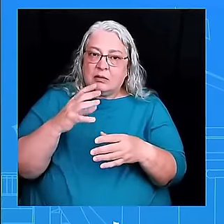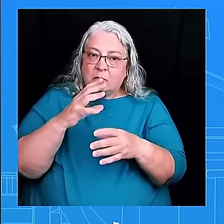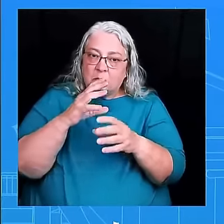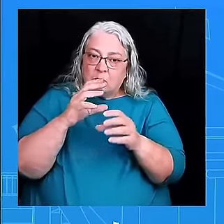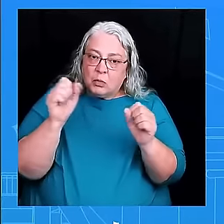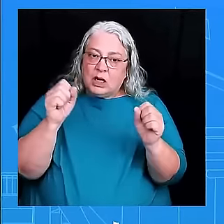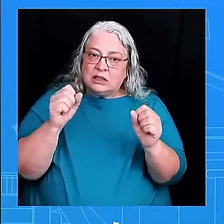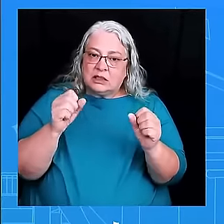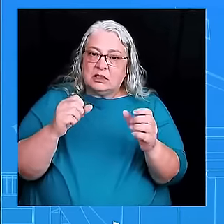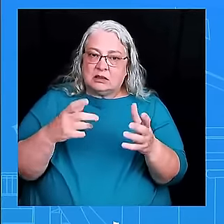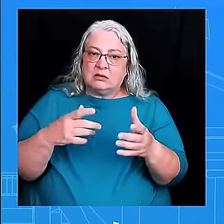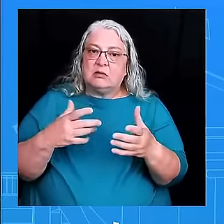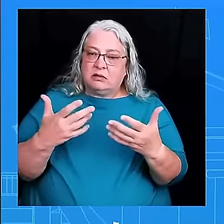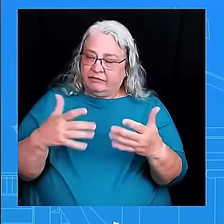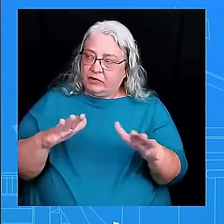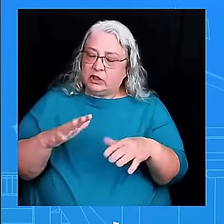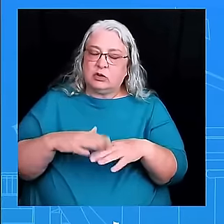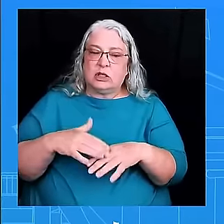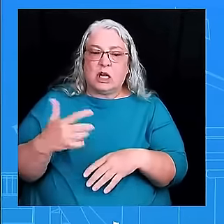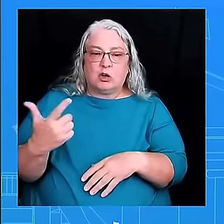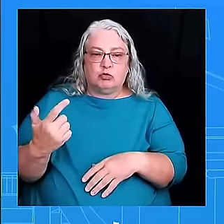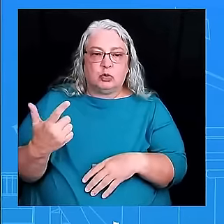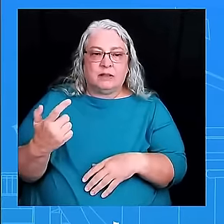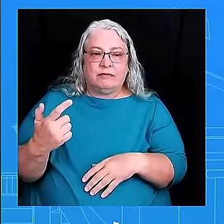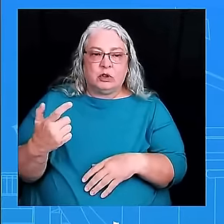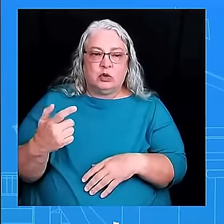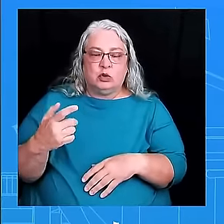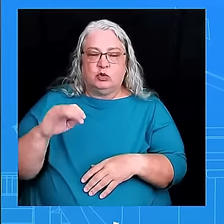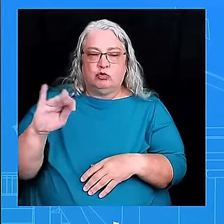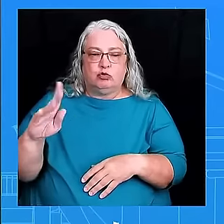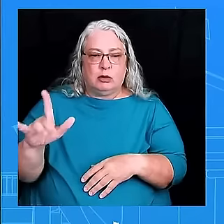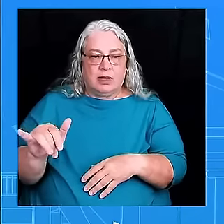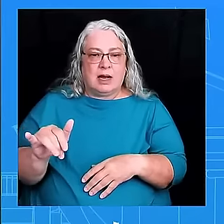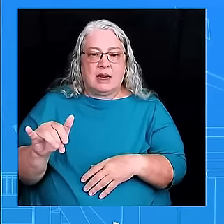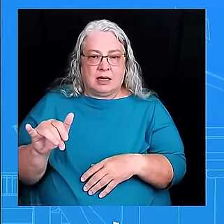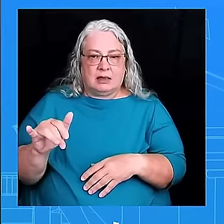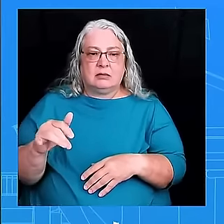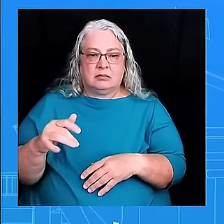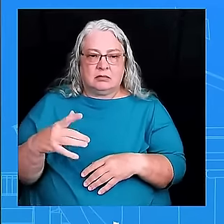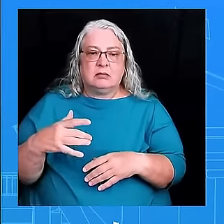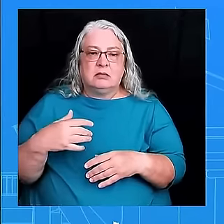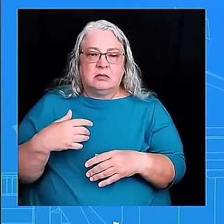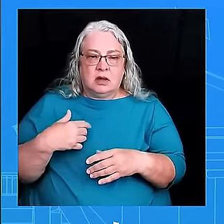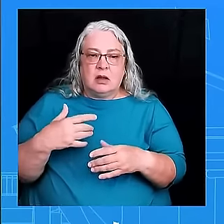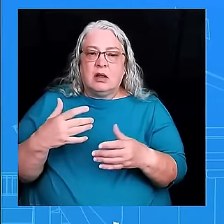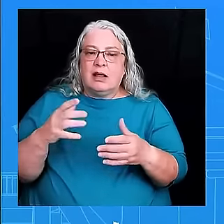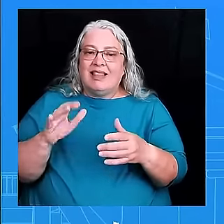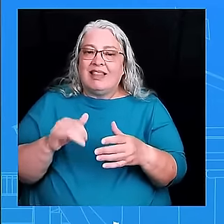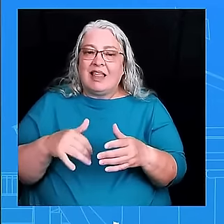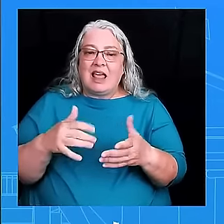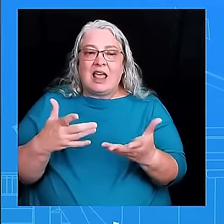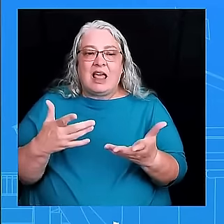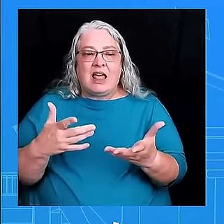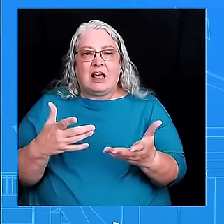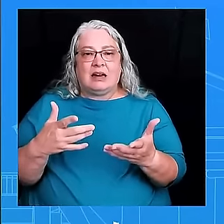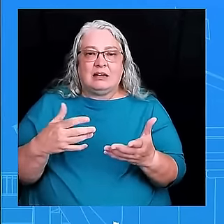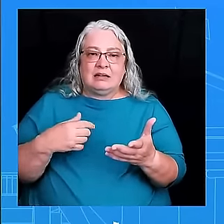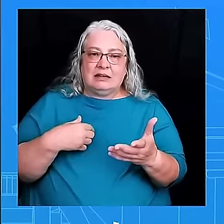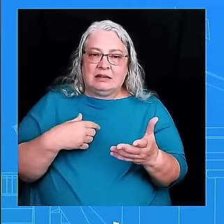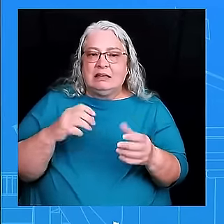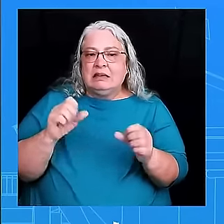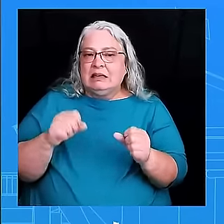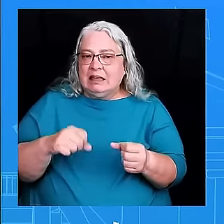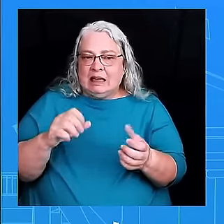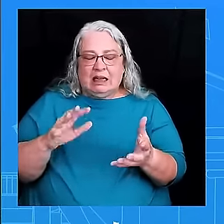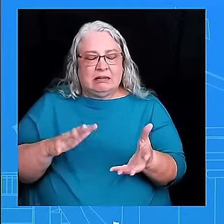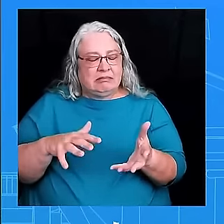by the reality that this was a fragile deal, a complex deal that could fall apart at any moment from multiple different directions. So we held